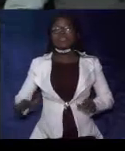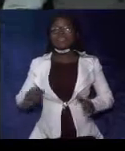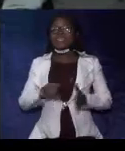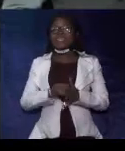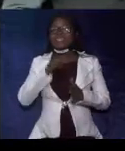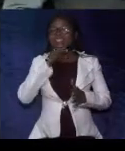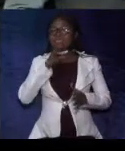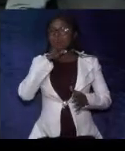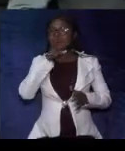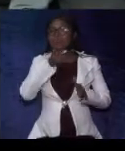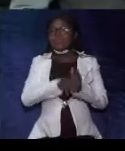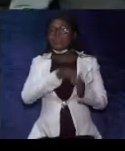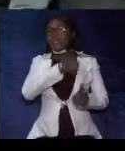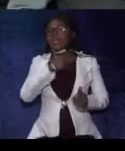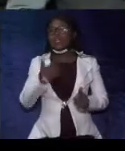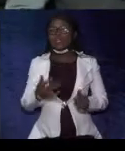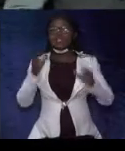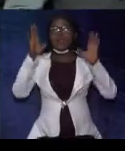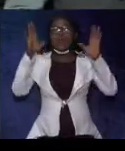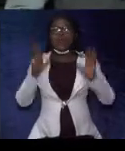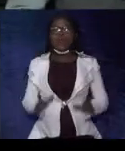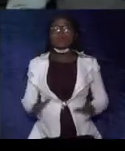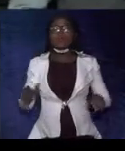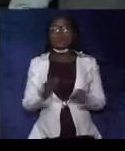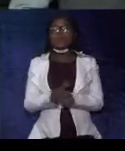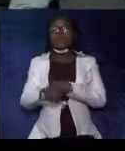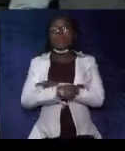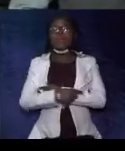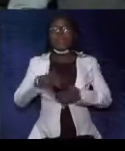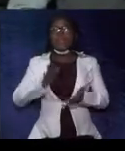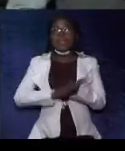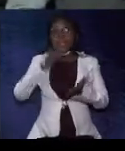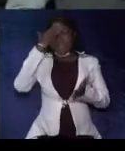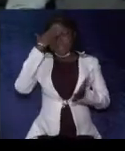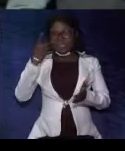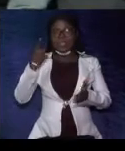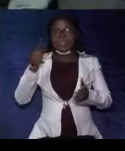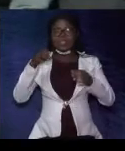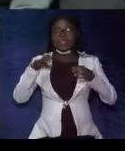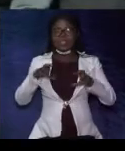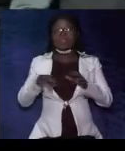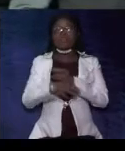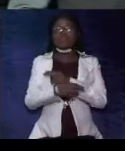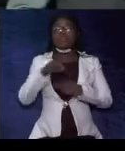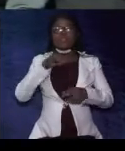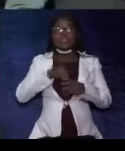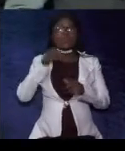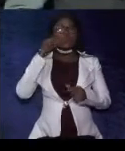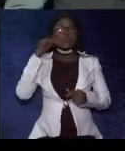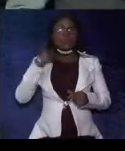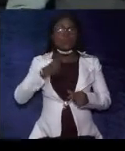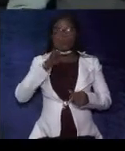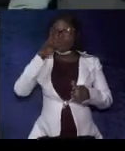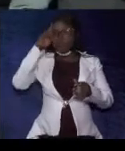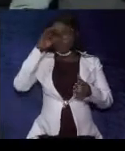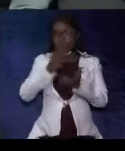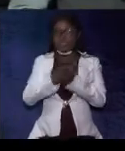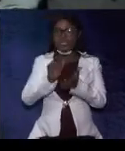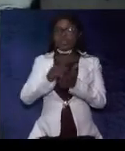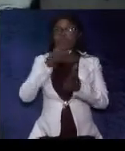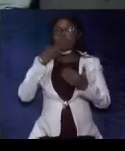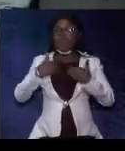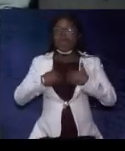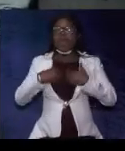Wonderful pupils, it's been another wonderful day learning in the classroom in your home. We trust that you have had